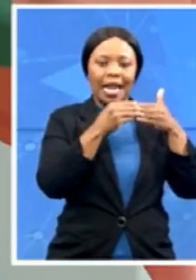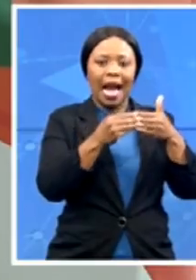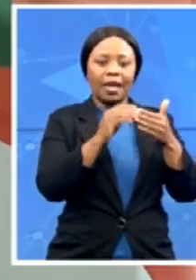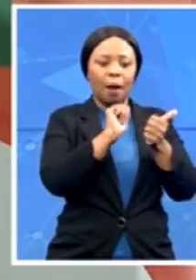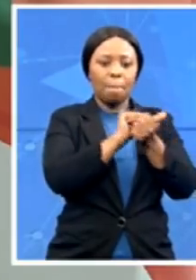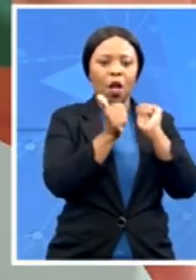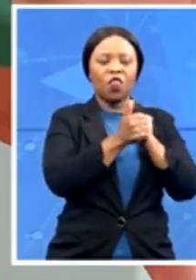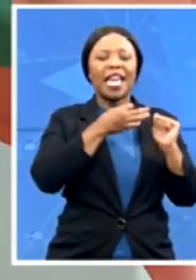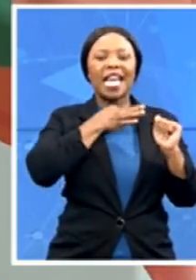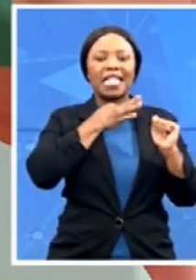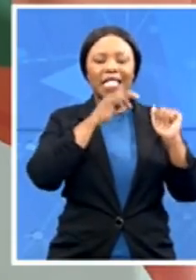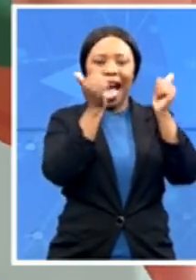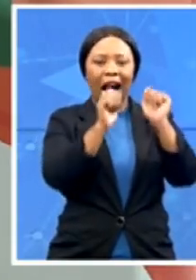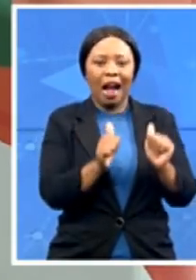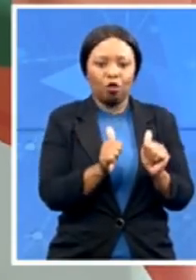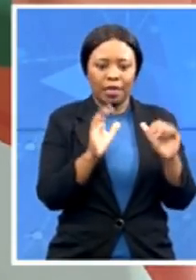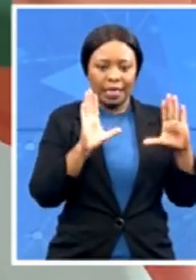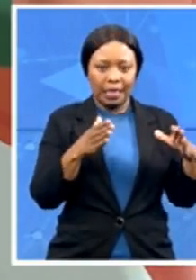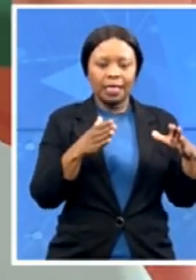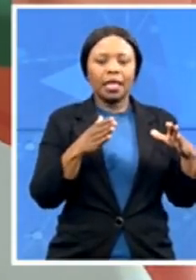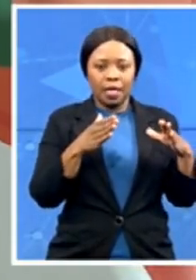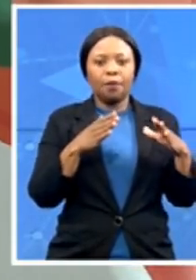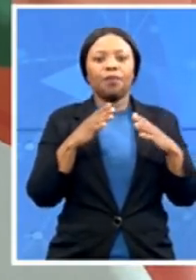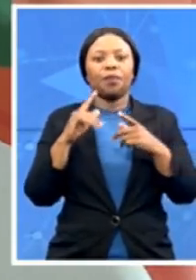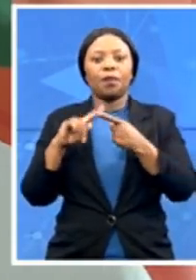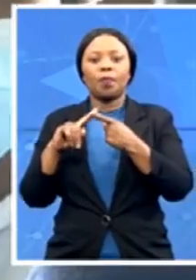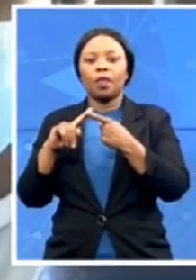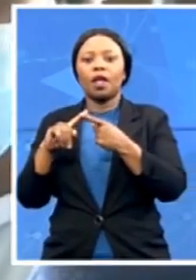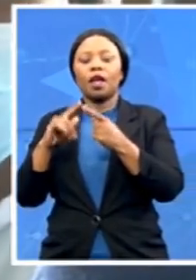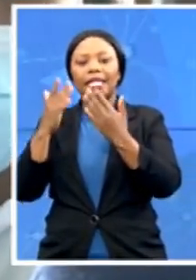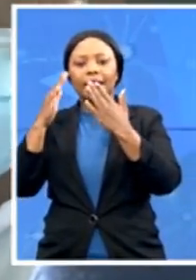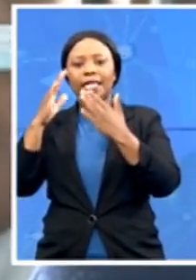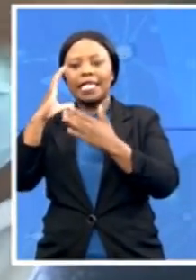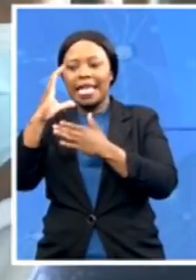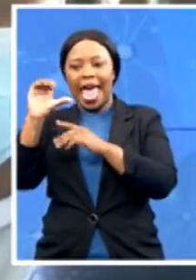produced more black chartered accountants as we speak today.